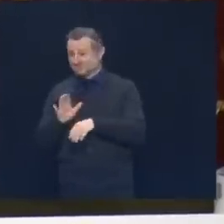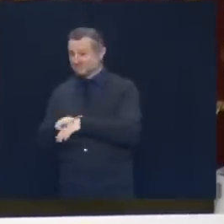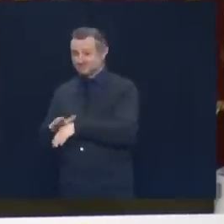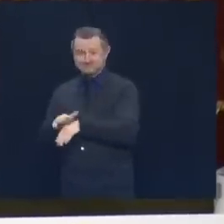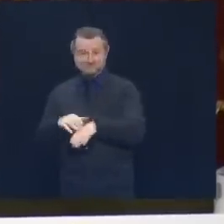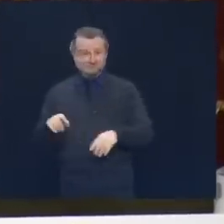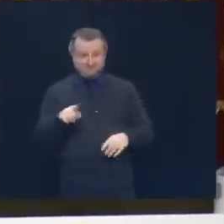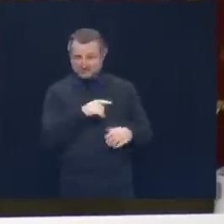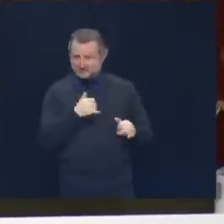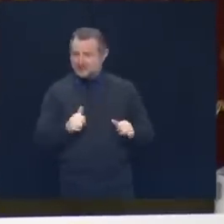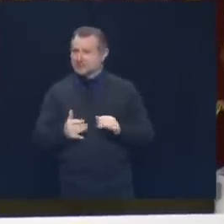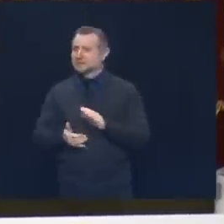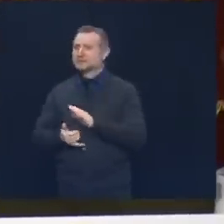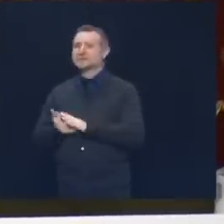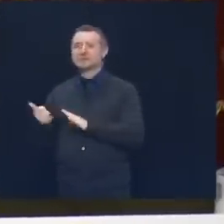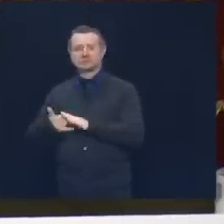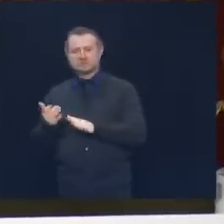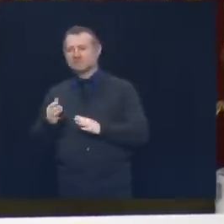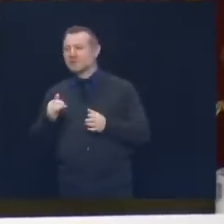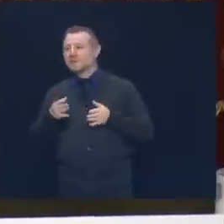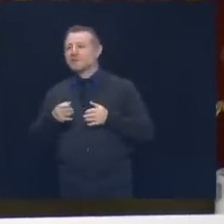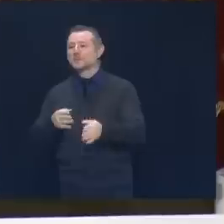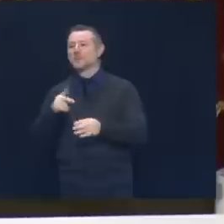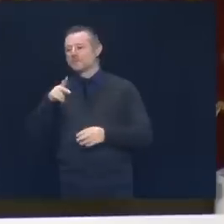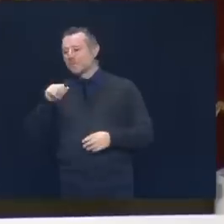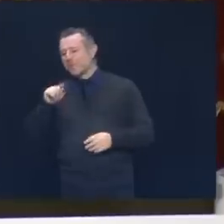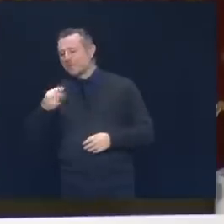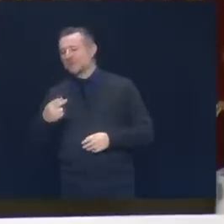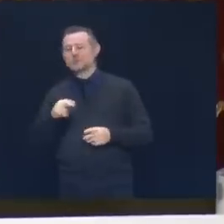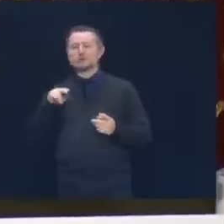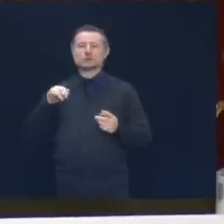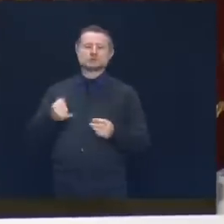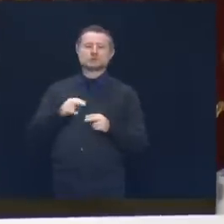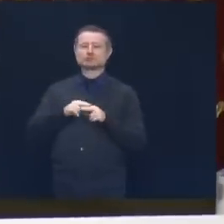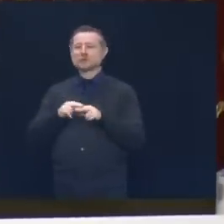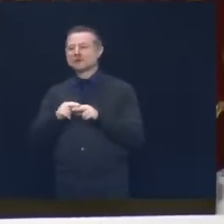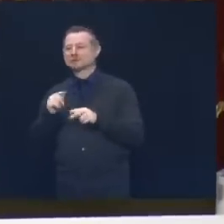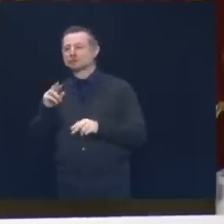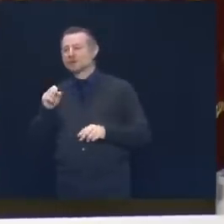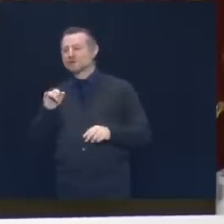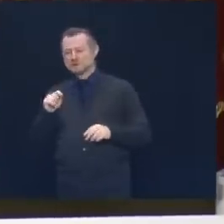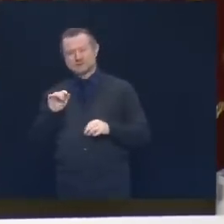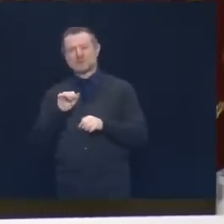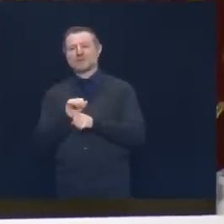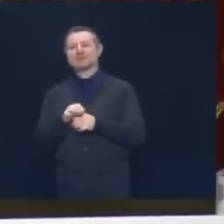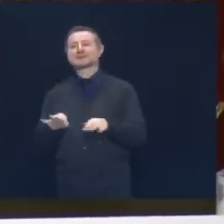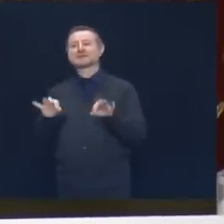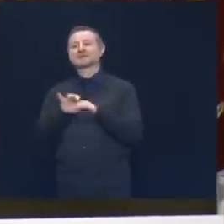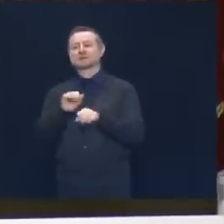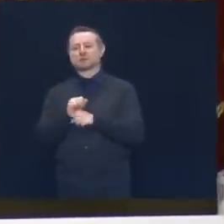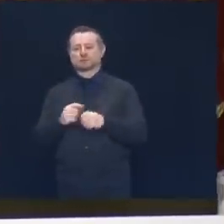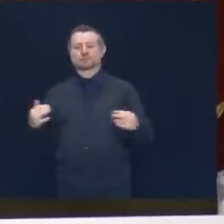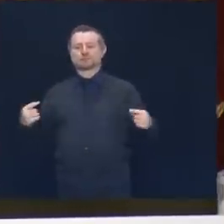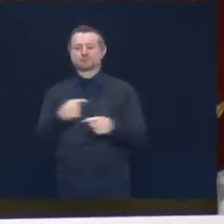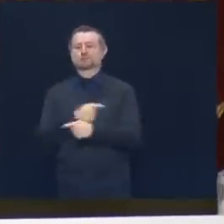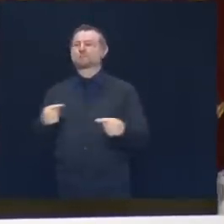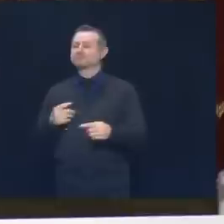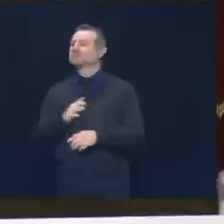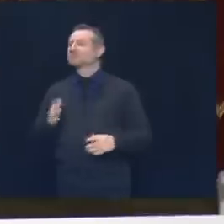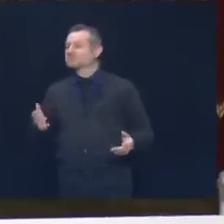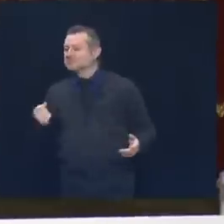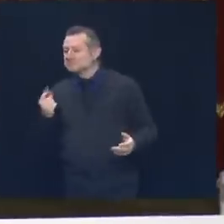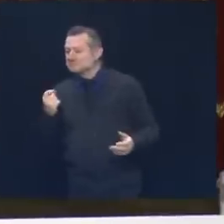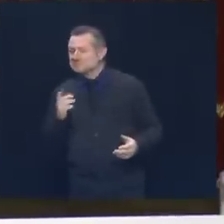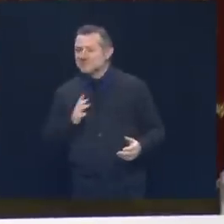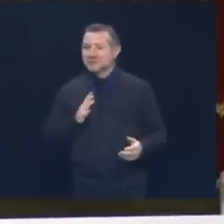PATH and New Jersey Transit and all those things because there are essential workers that work in the overlapping areas of the tri-state. So you